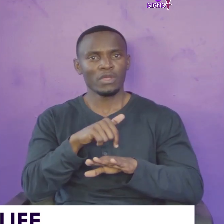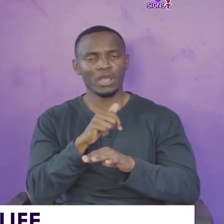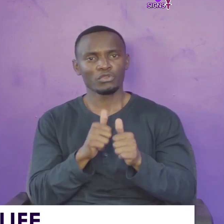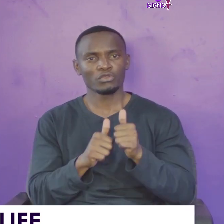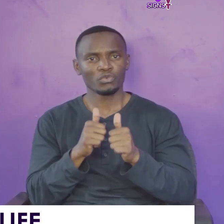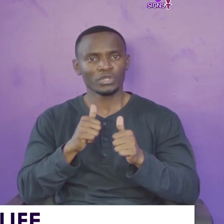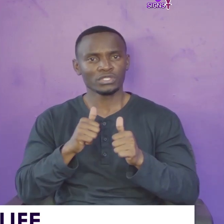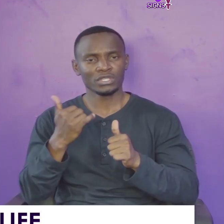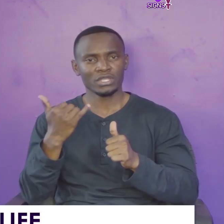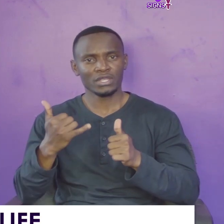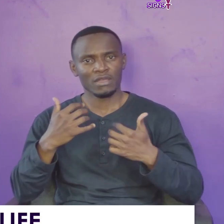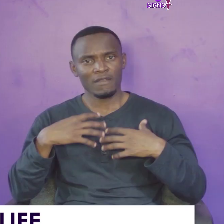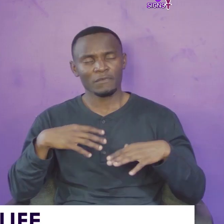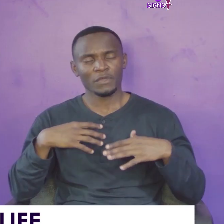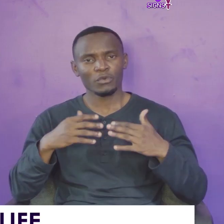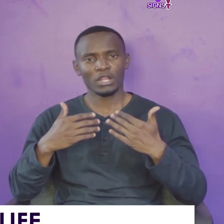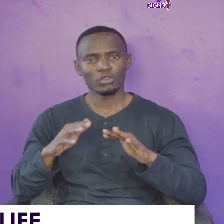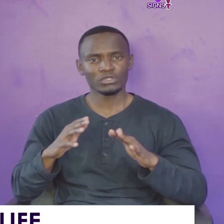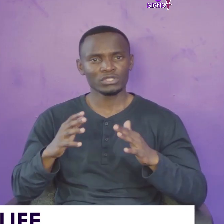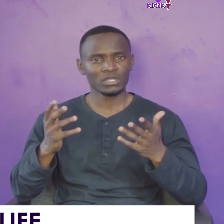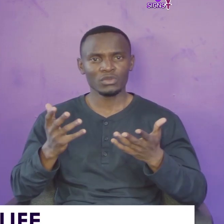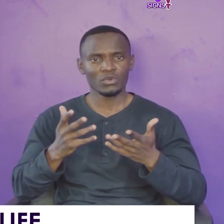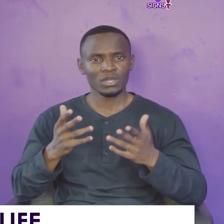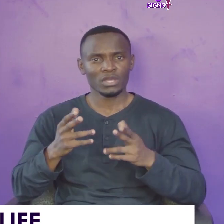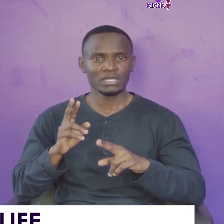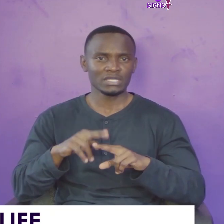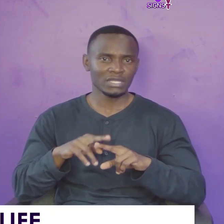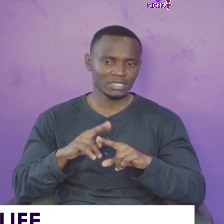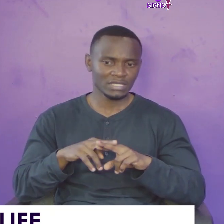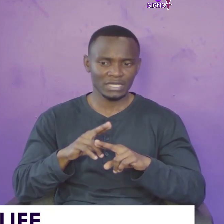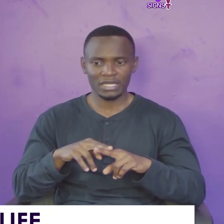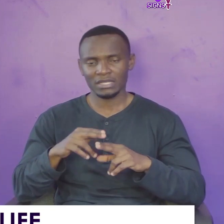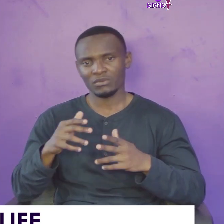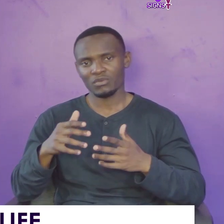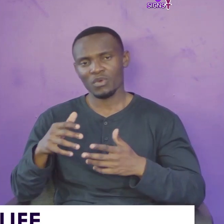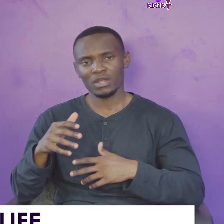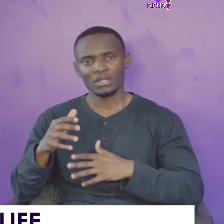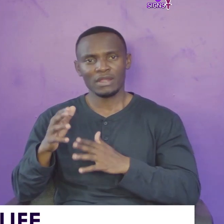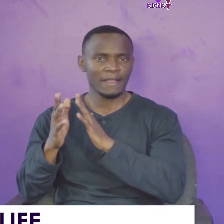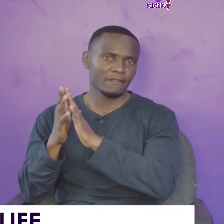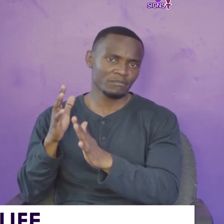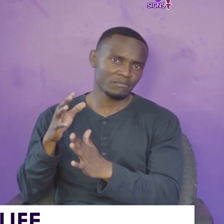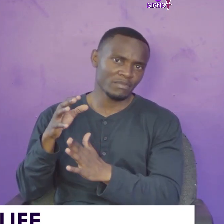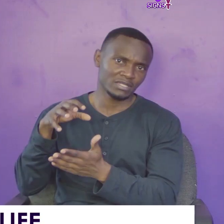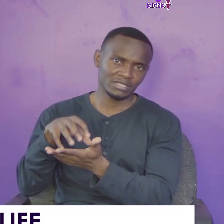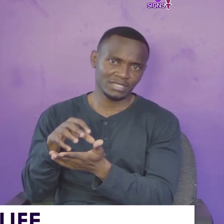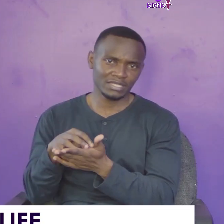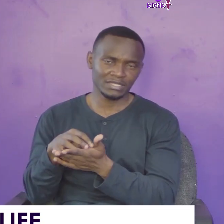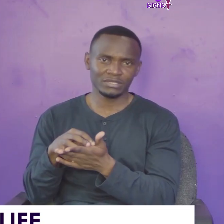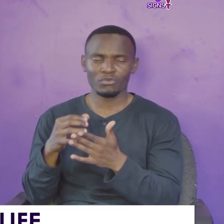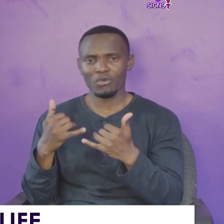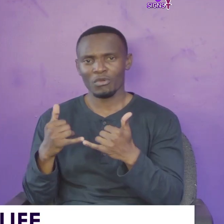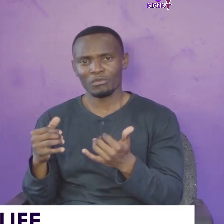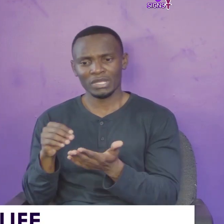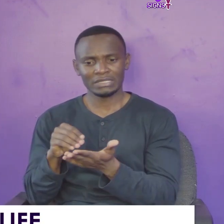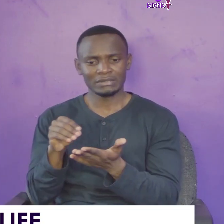places of, how do I call it? You find them seated together, bus stages, playing draft. VV bases. Yeah, because of